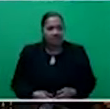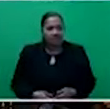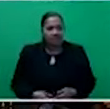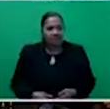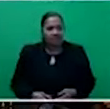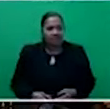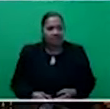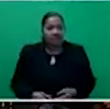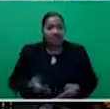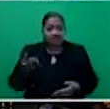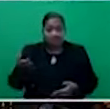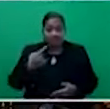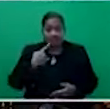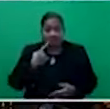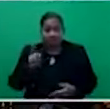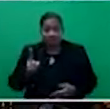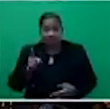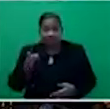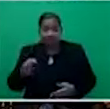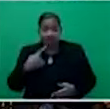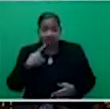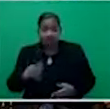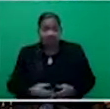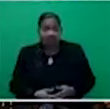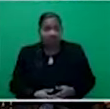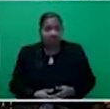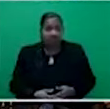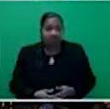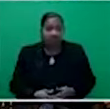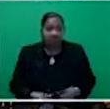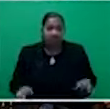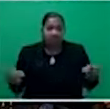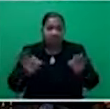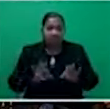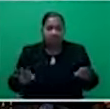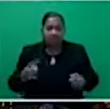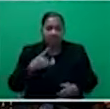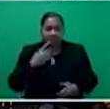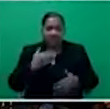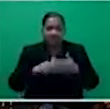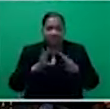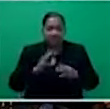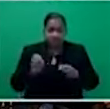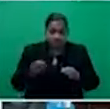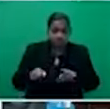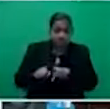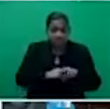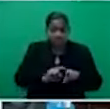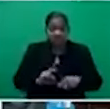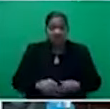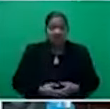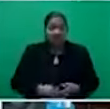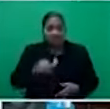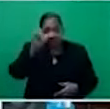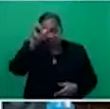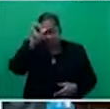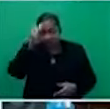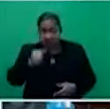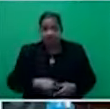So he's justifying what he said, nothing is said in vacuum. So in other words, Kendias Hindus are Tevoros. Tevoro, for those people who don't know, means the